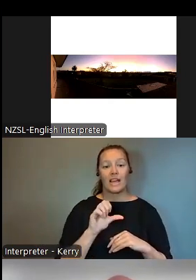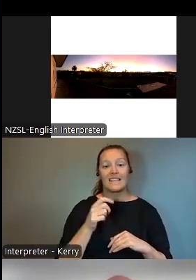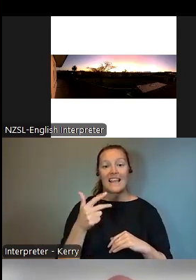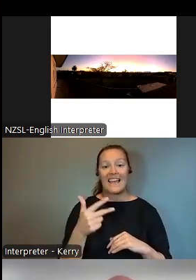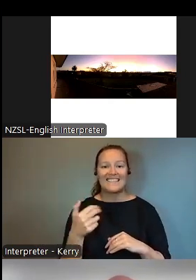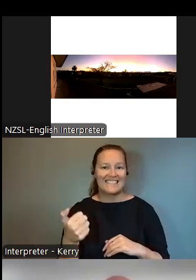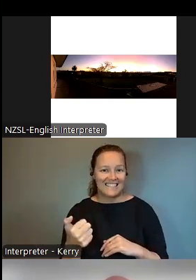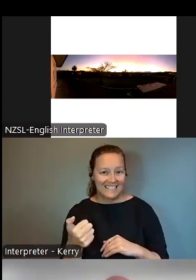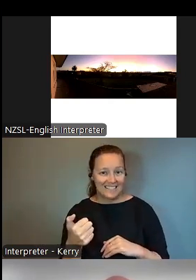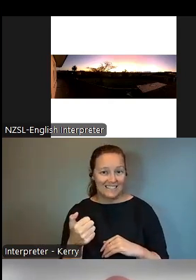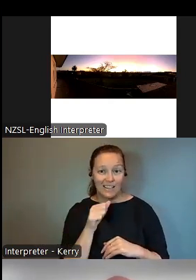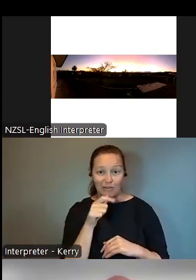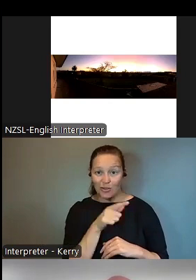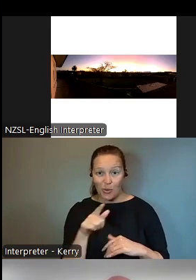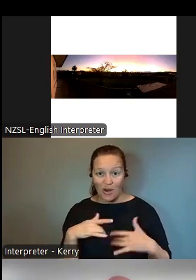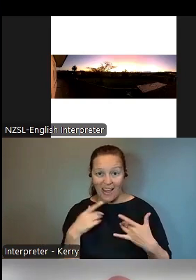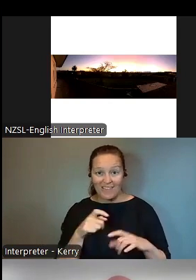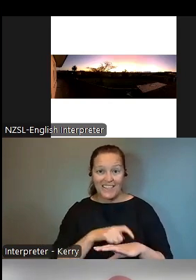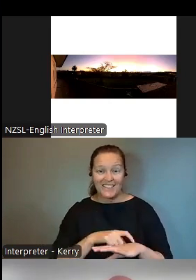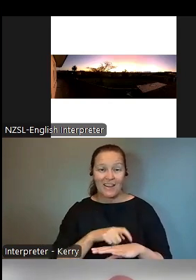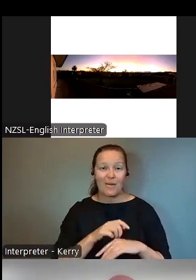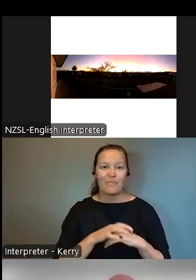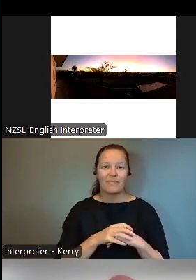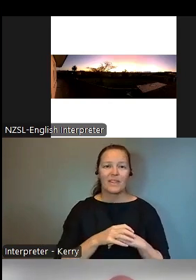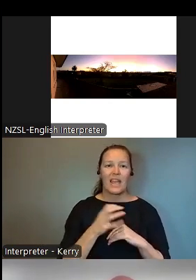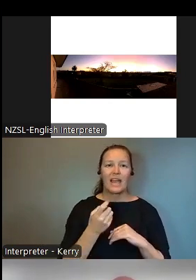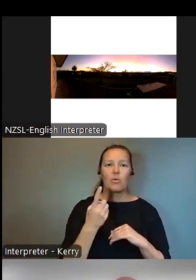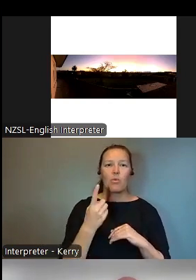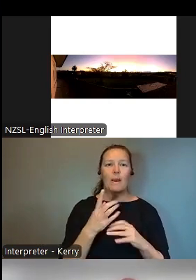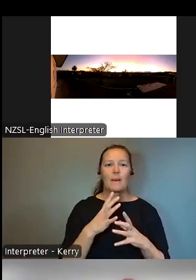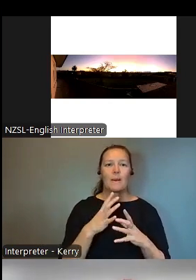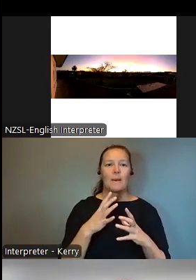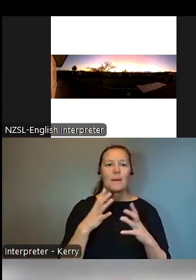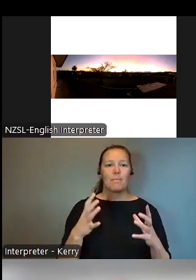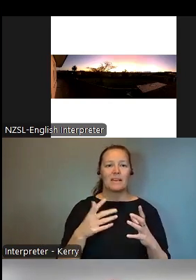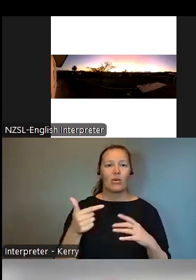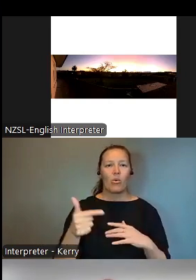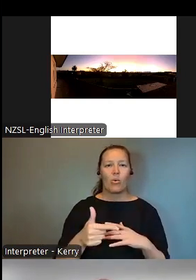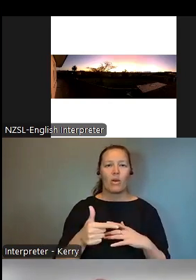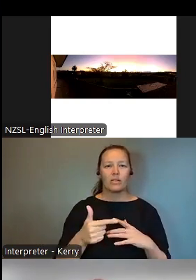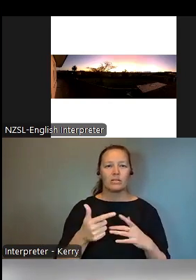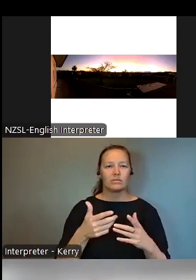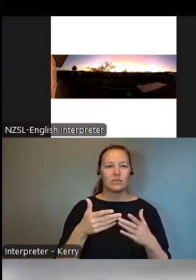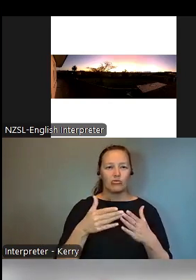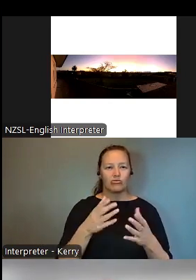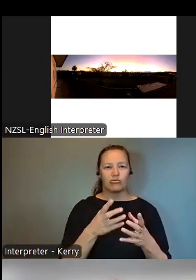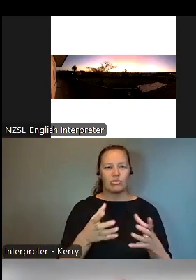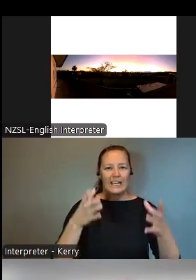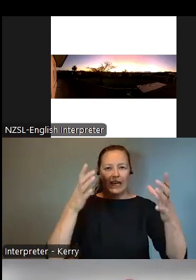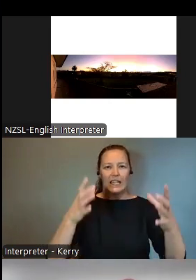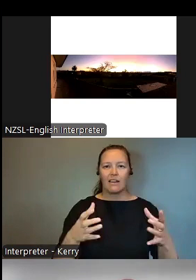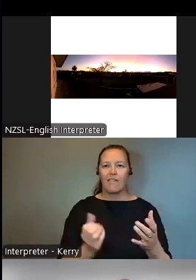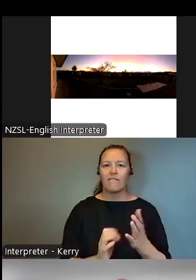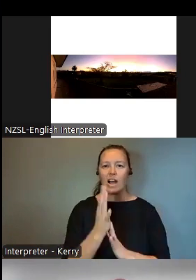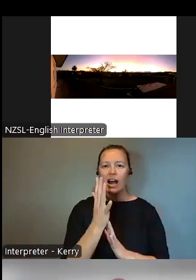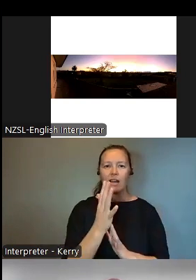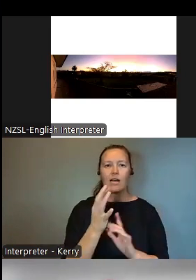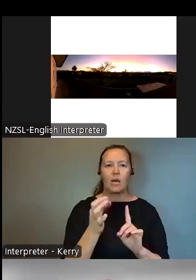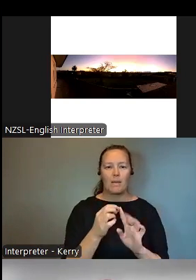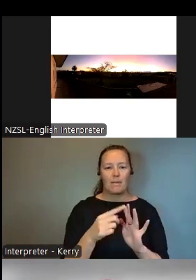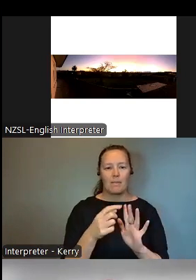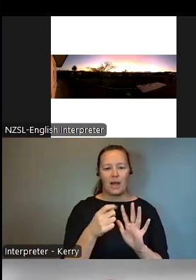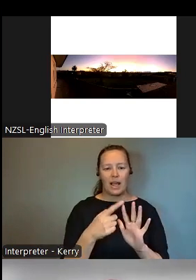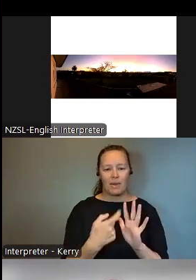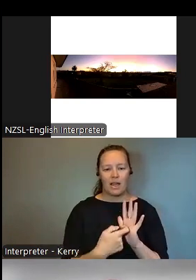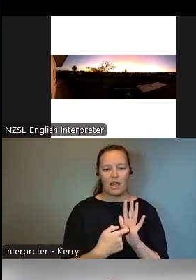that are alive back then, there was a big oil rig explosion and fire in the North Sea. It was called the Piper Alpha oil